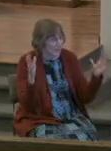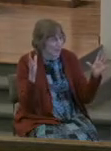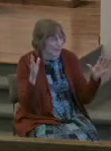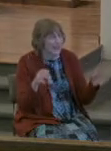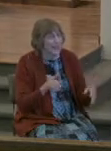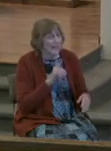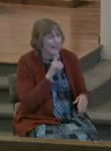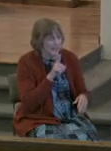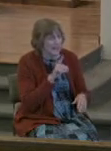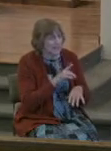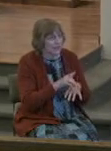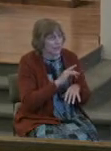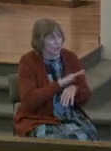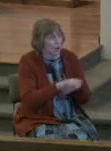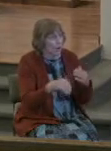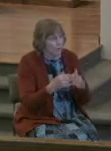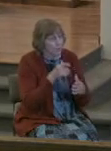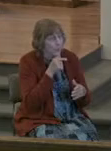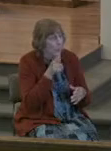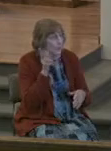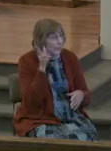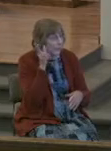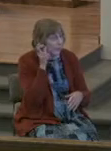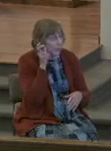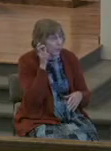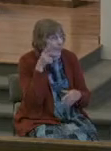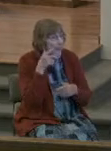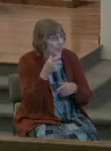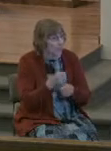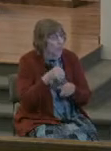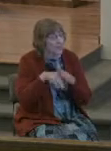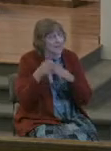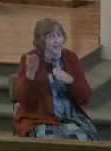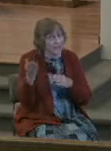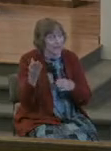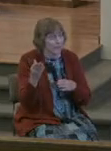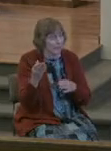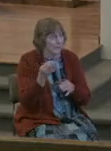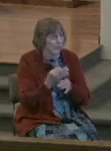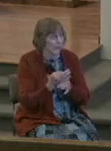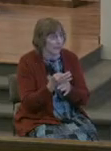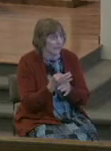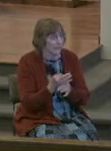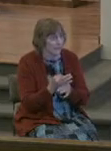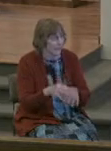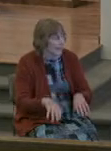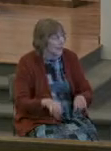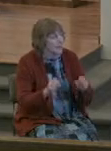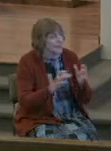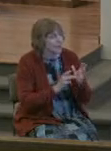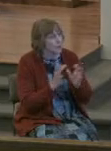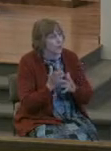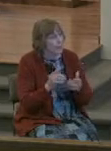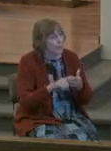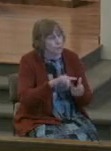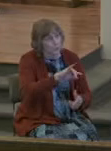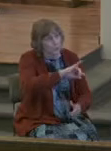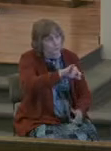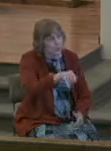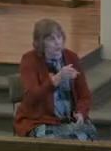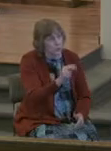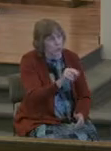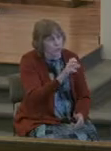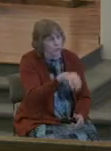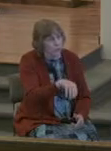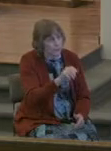is available for everybody that will hear and trust in him in faith. Take your Bibles to John chapter 10.